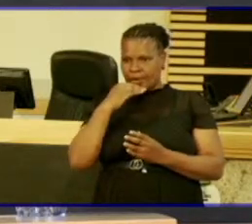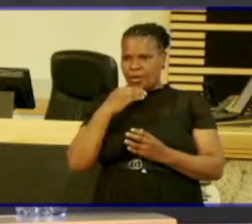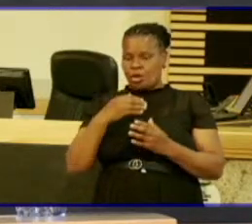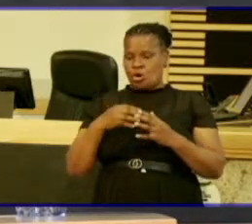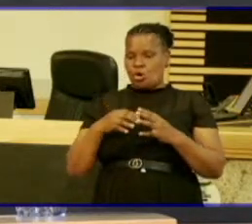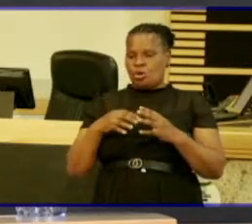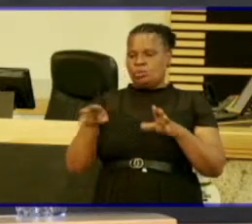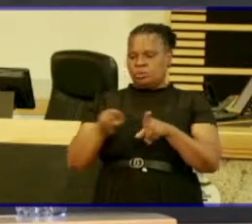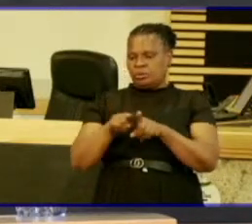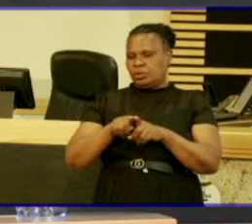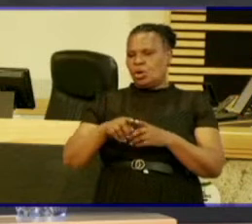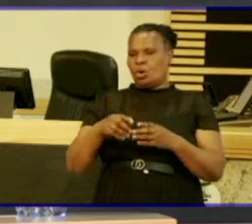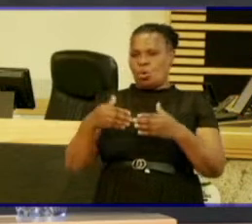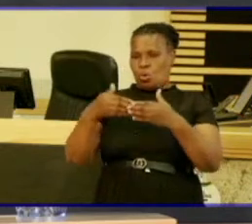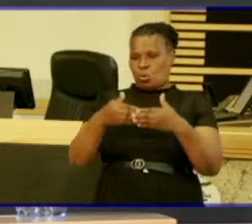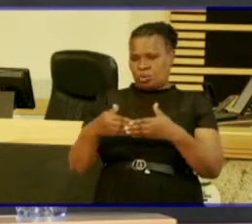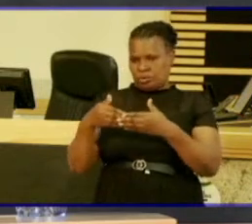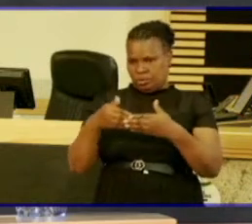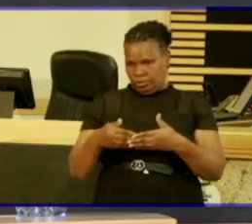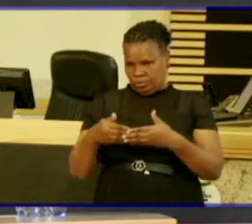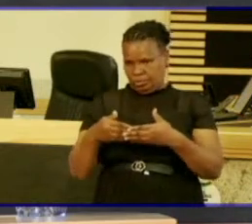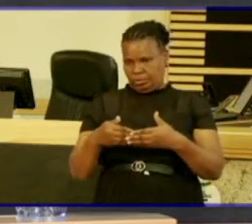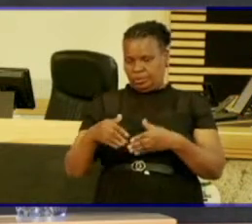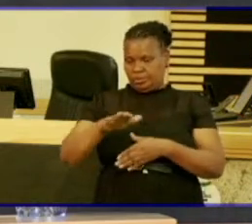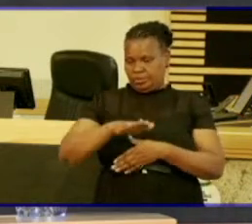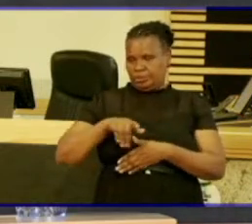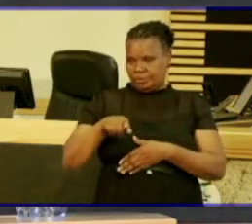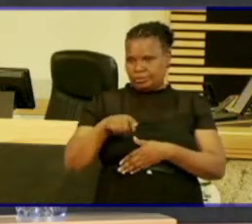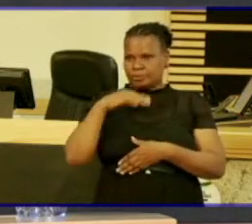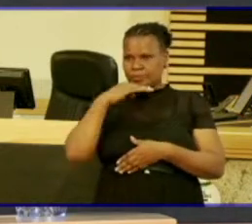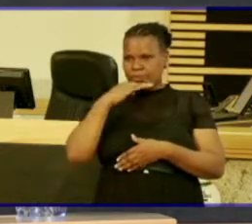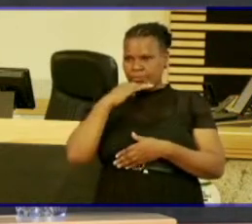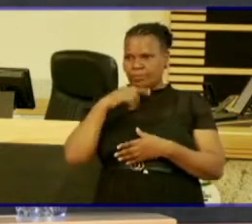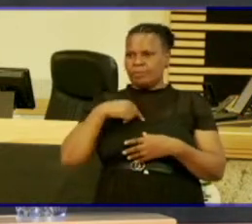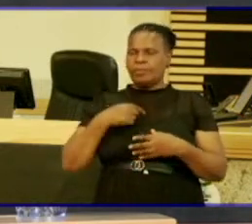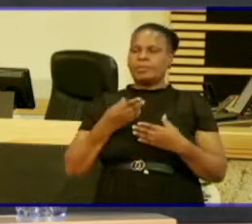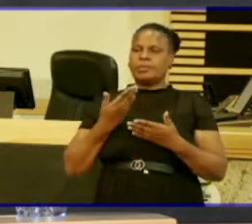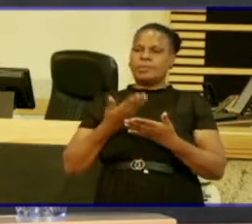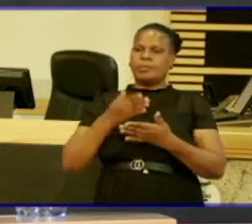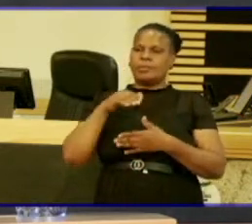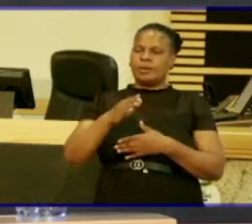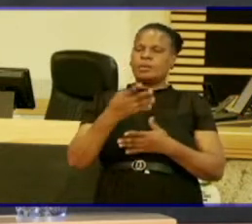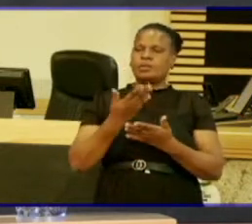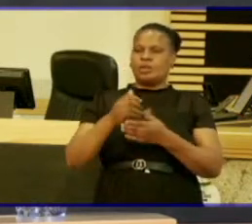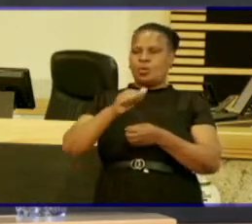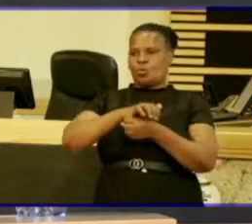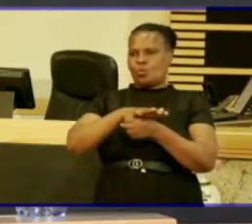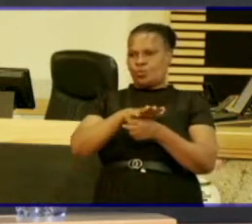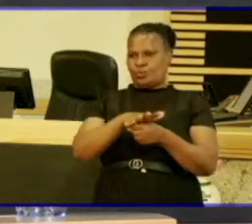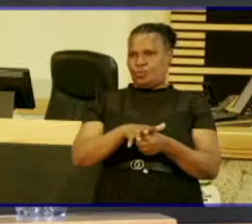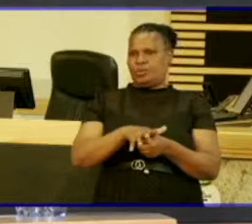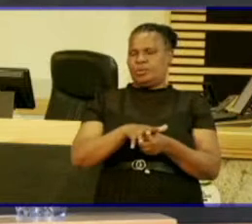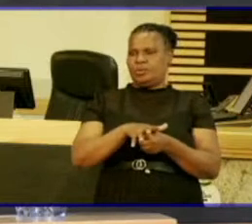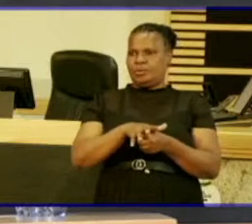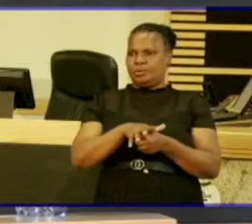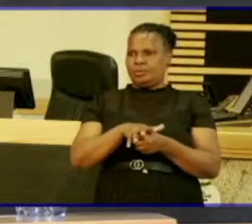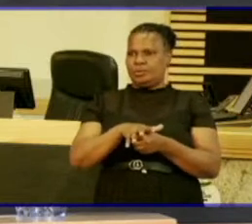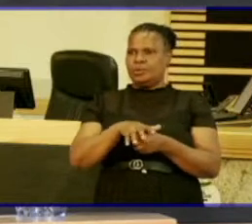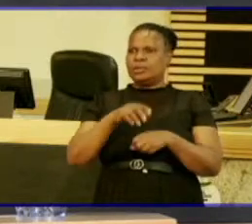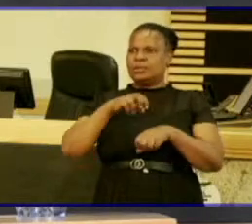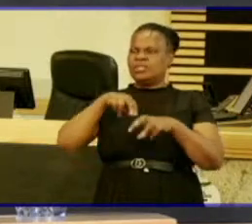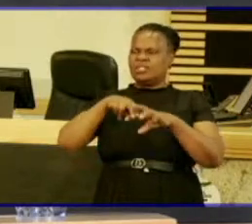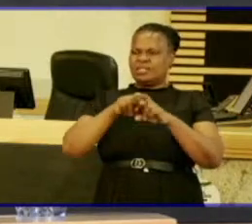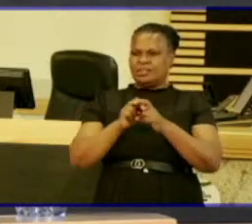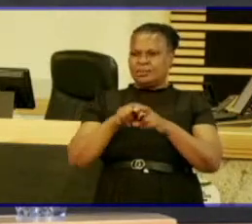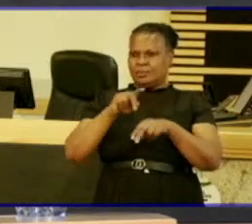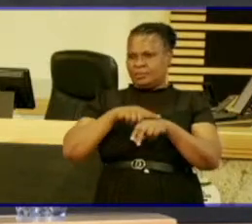coordination platforms. We definitely need to sustain this approach beyond COVID-19. Honorable Speaker, difficult times call